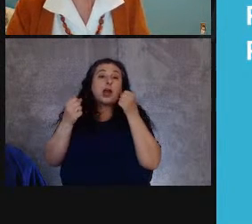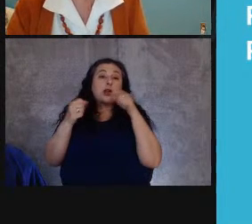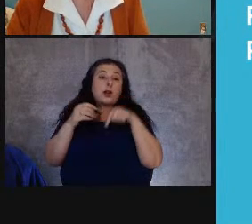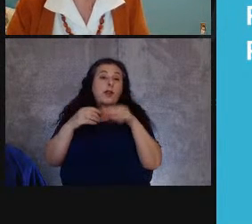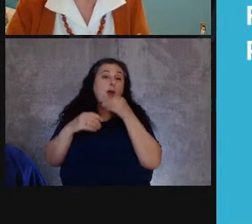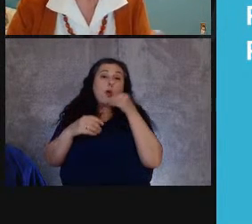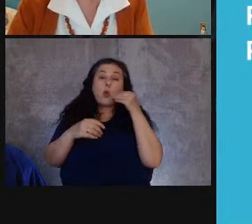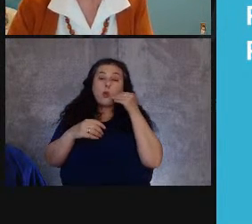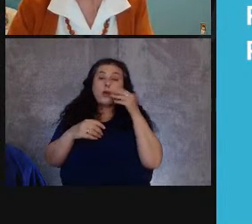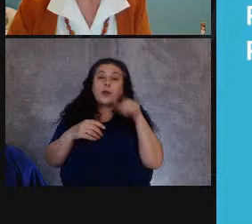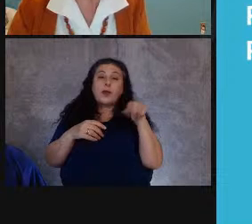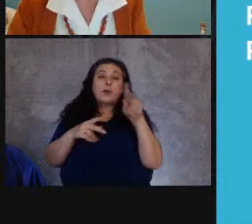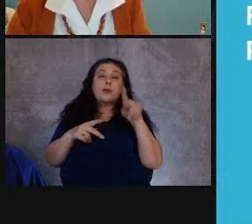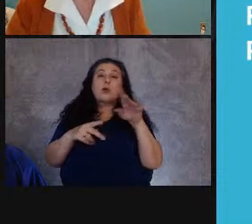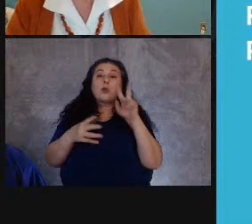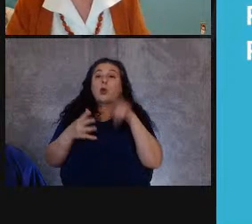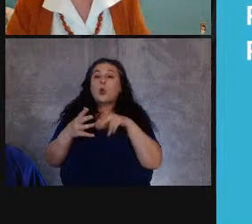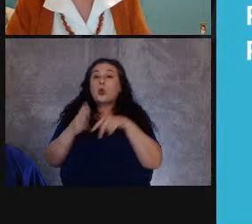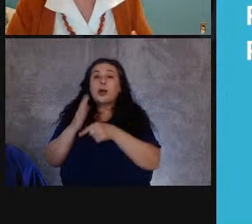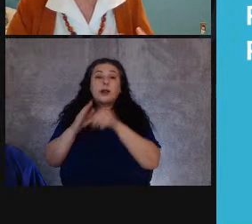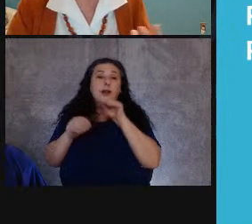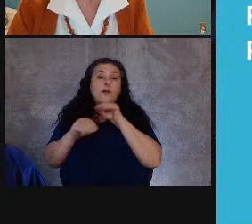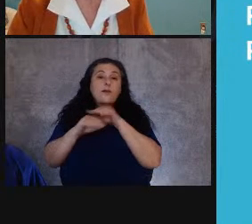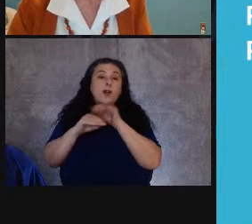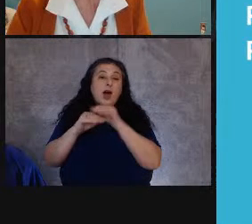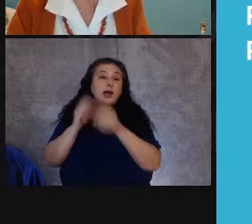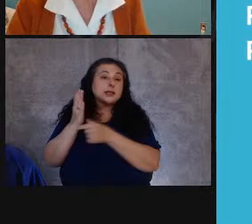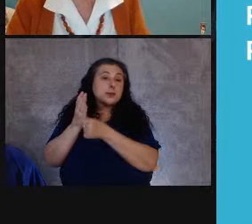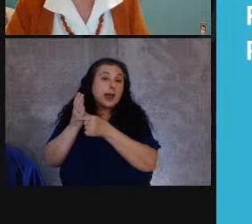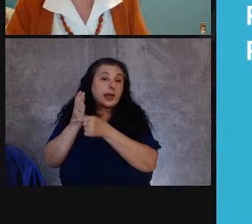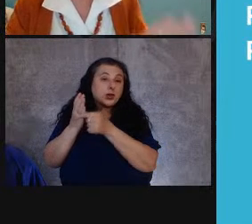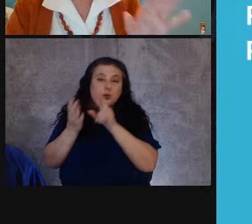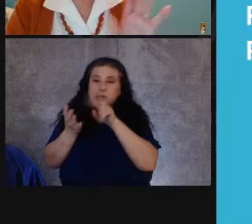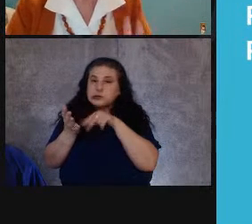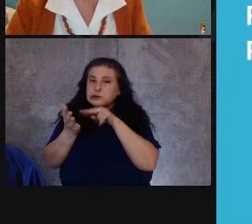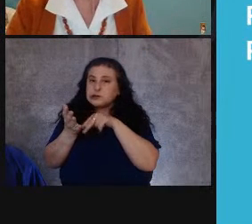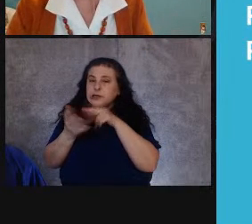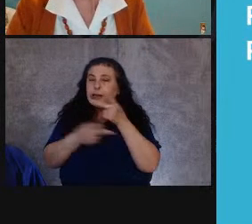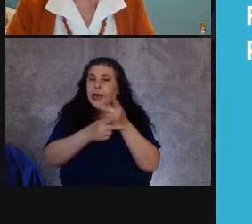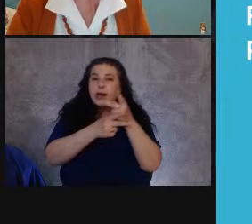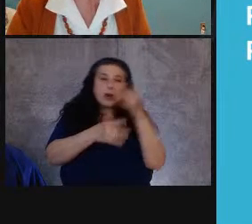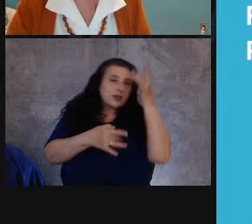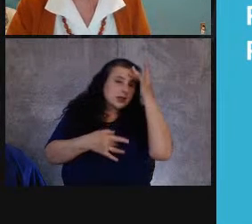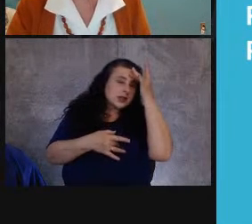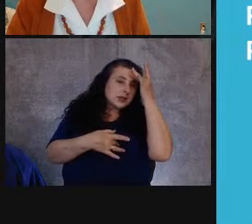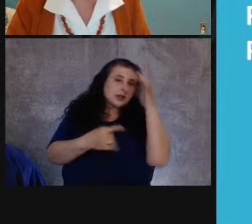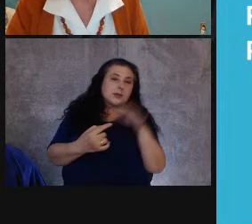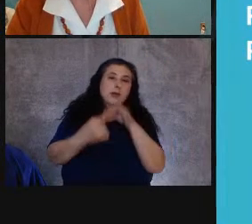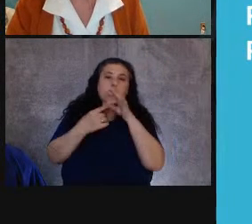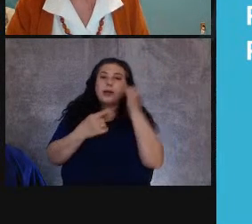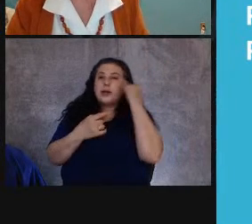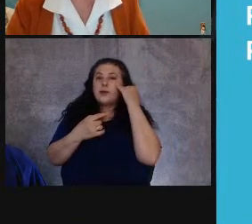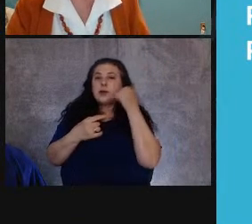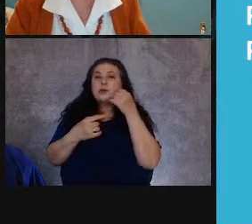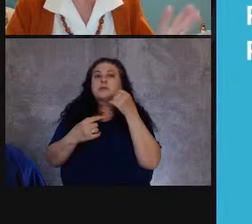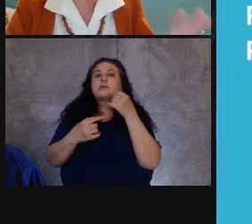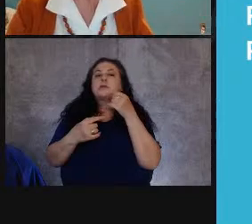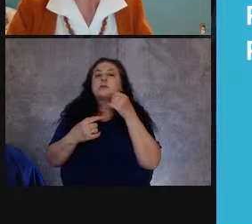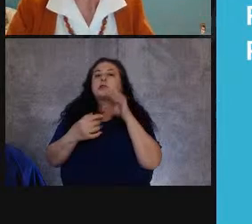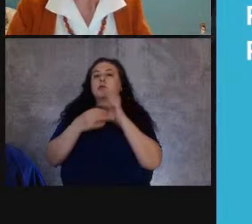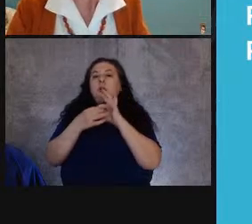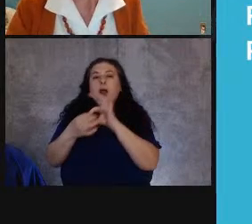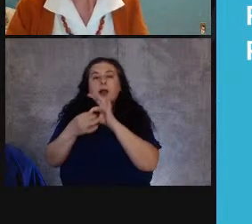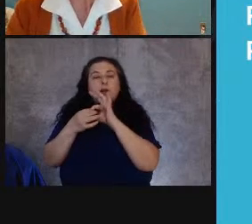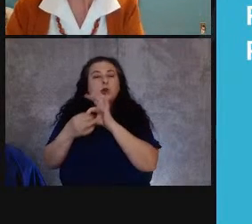household. They're the people who are going to be reading these advice manuals and tending the sick, and particularly when it comes to children, right?